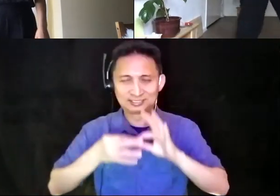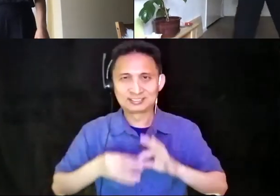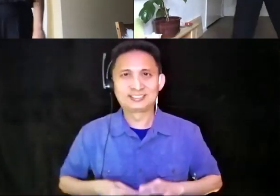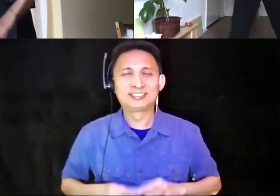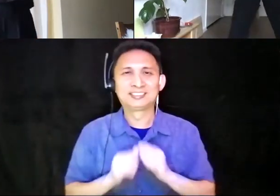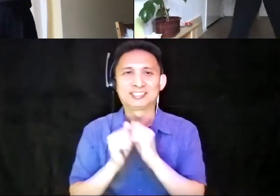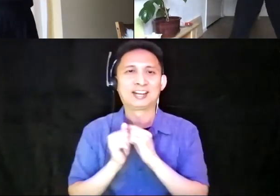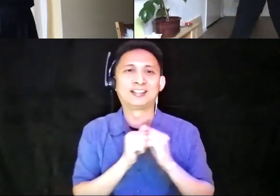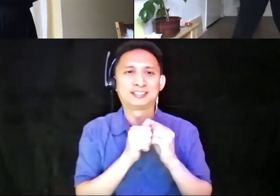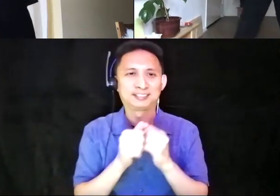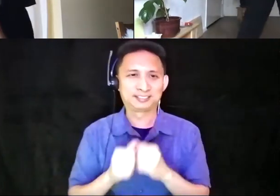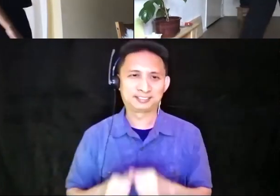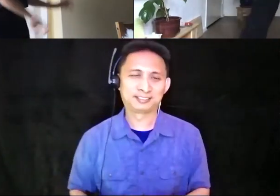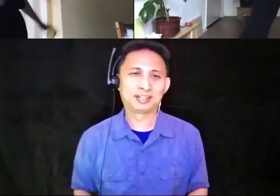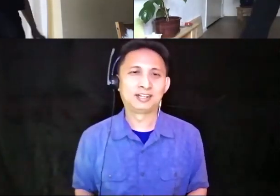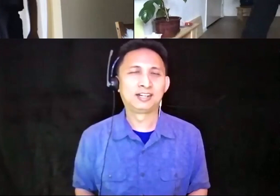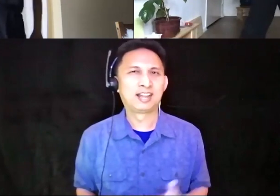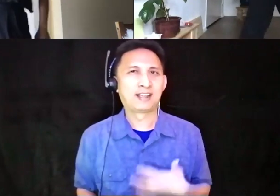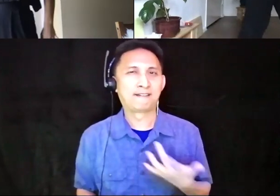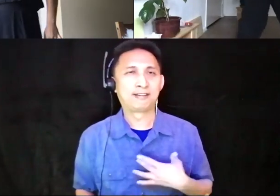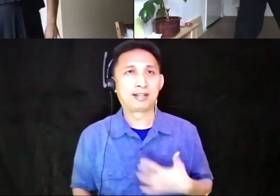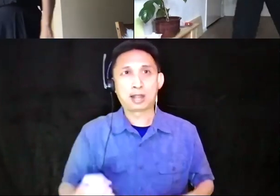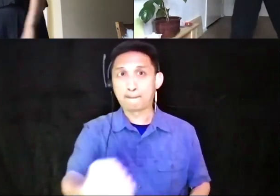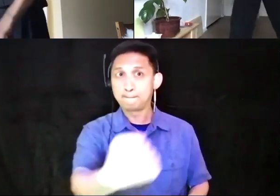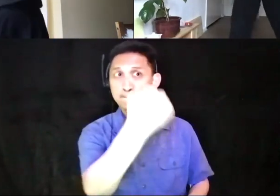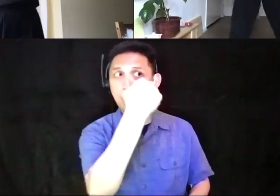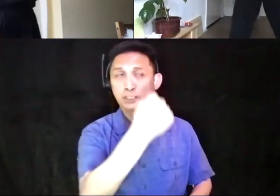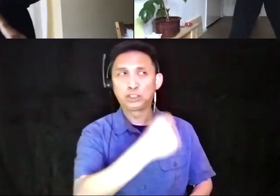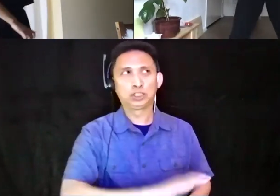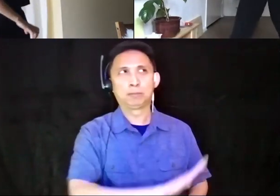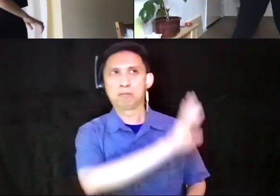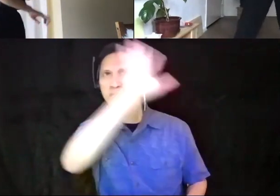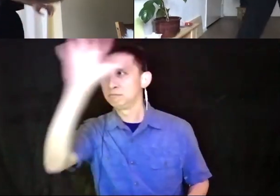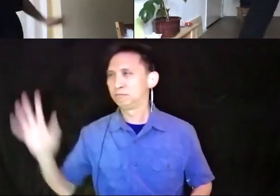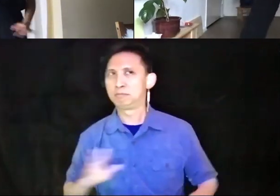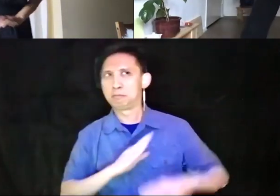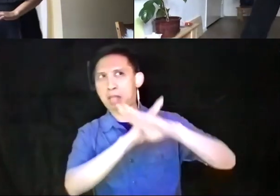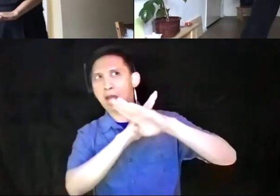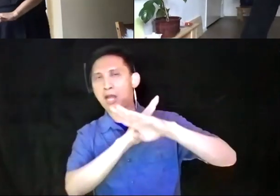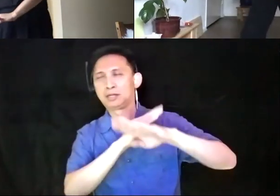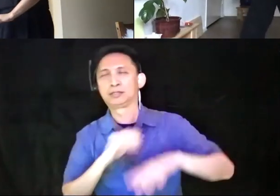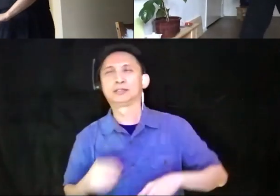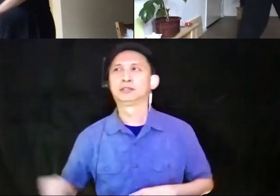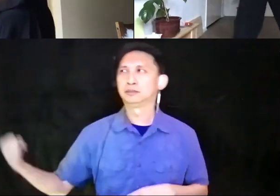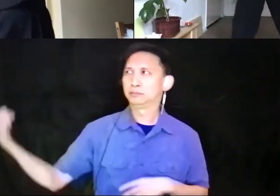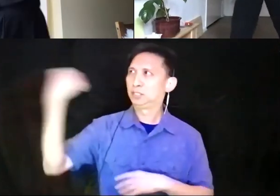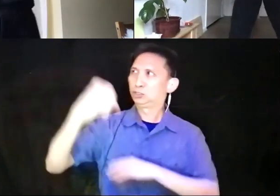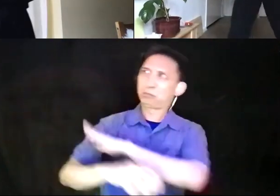Block, block, block, block,